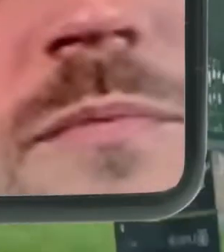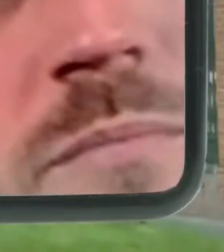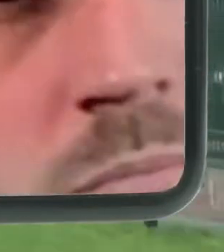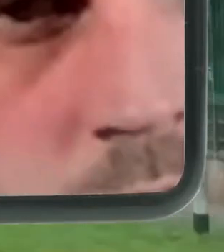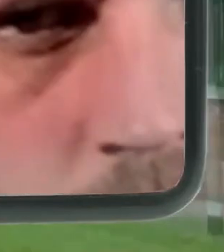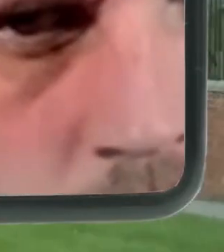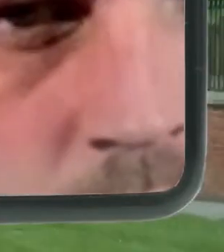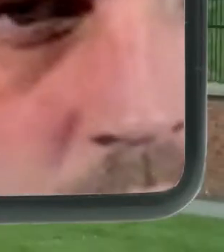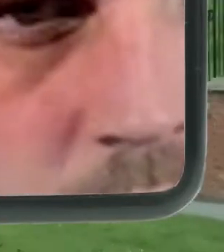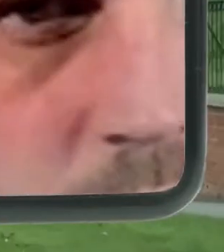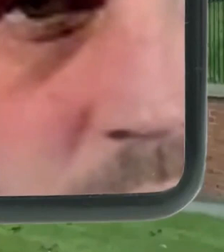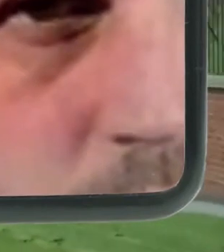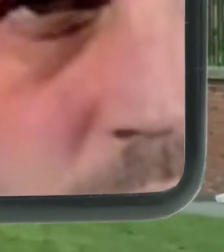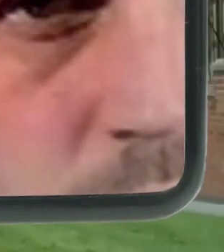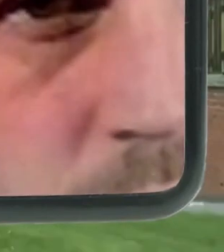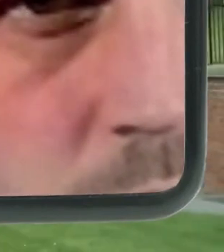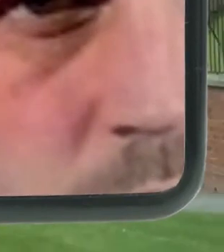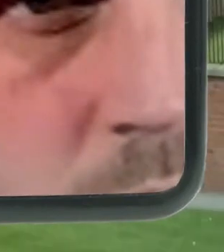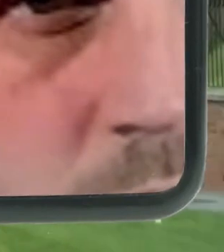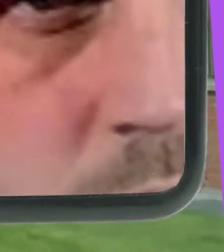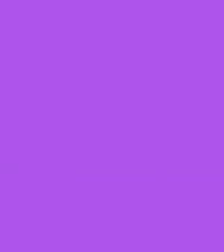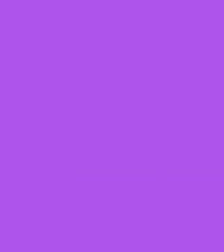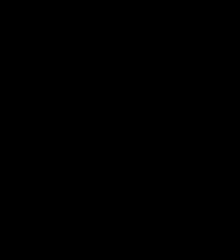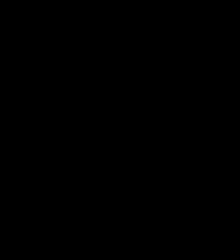Even if it's the edge of misery.